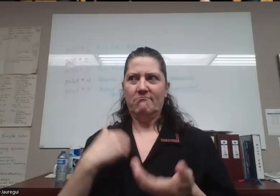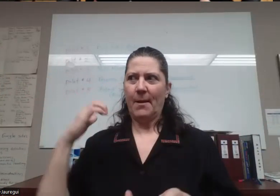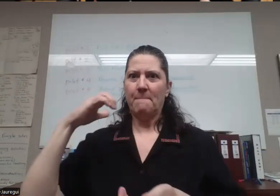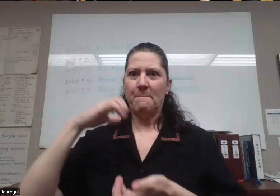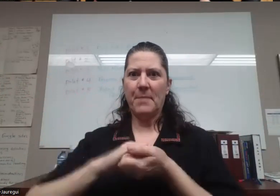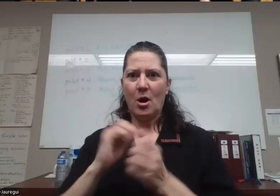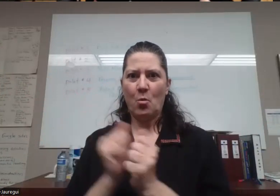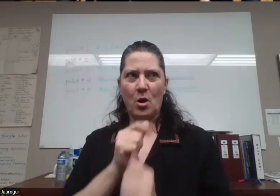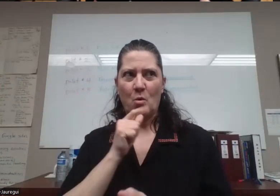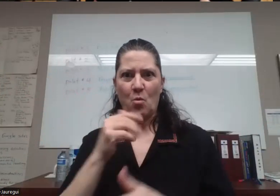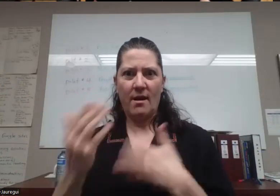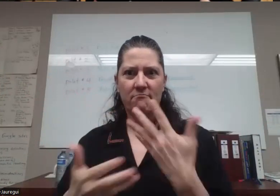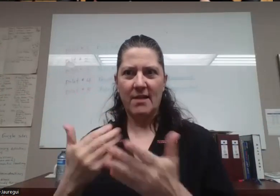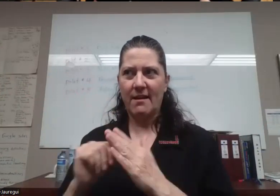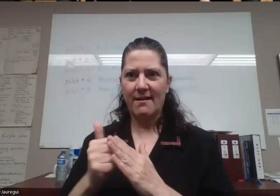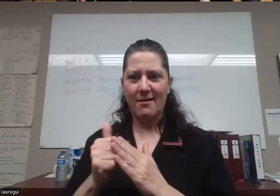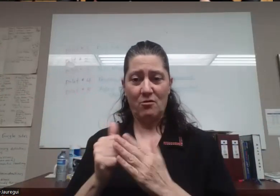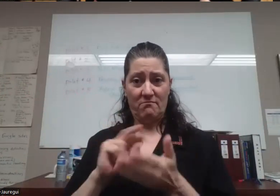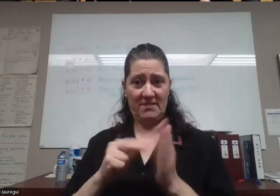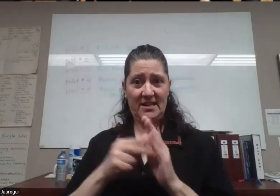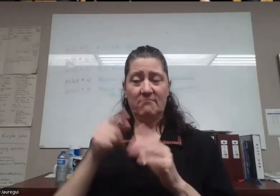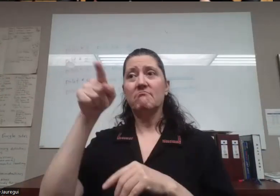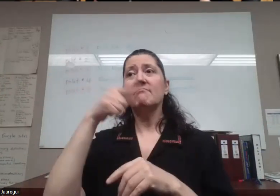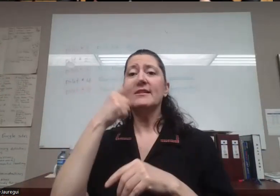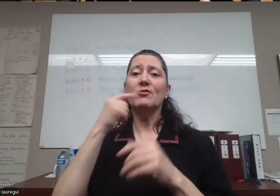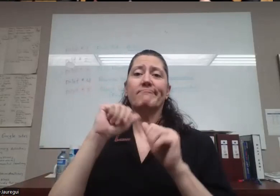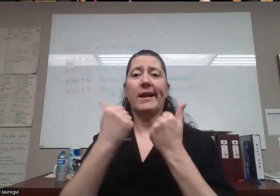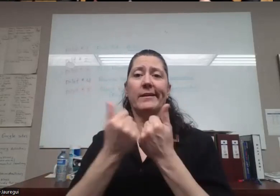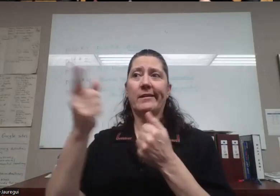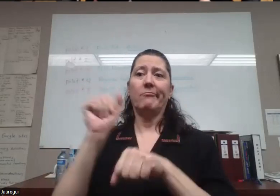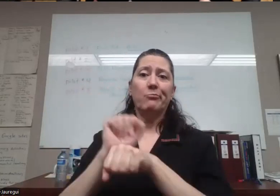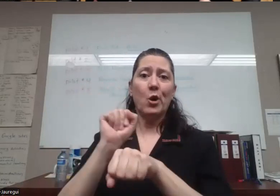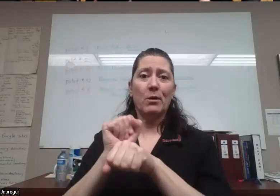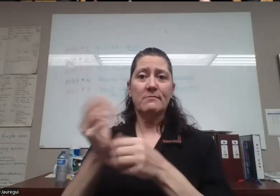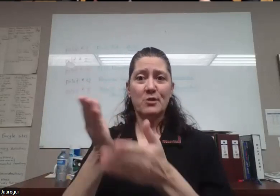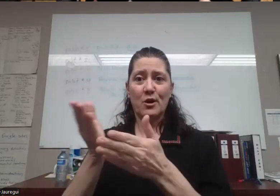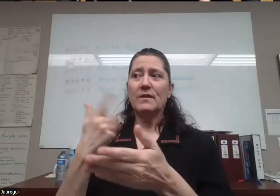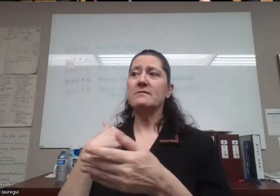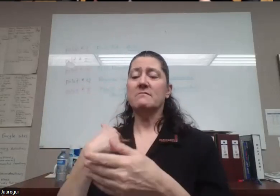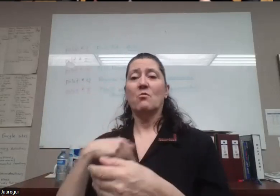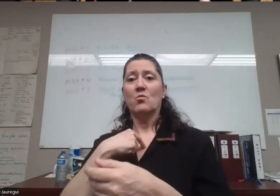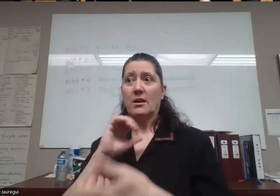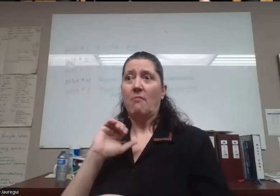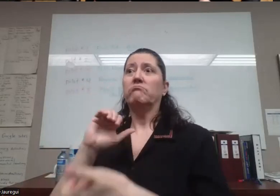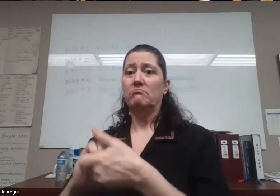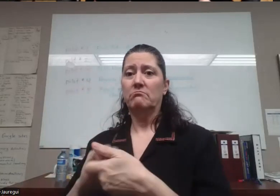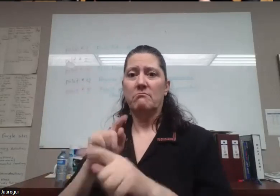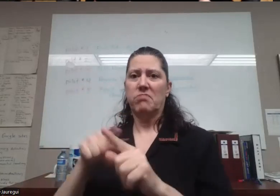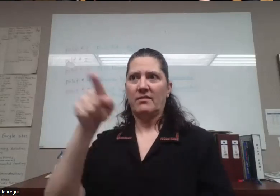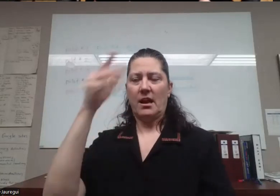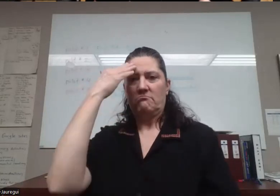We're a very small number of LBS programs, and how can we partner with other agencies